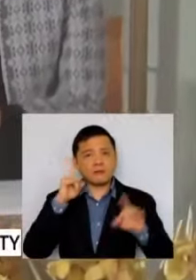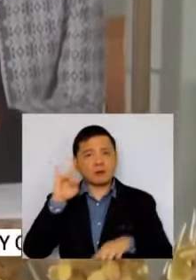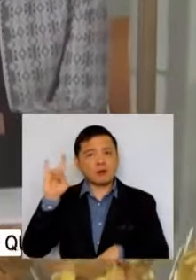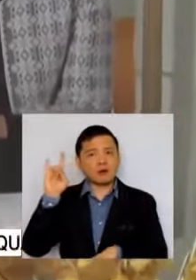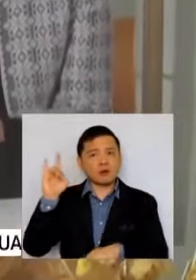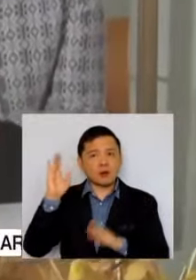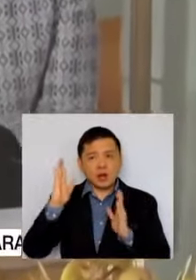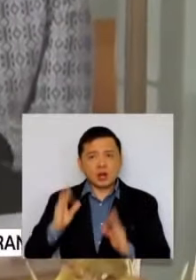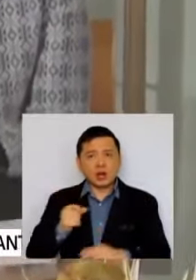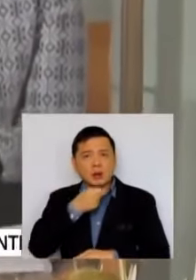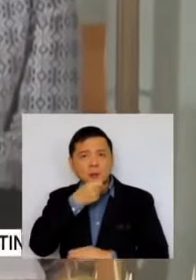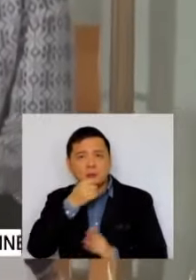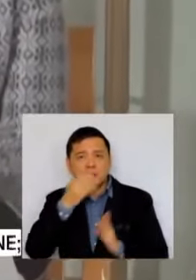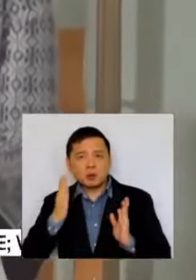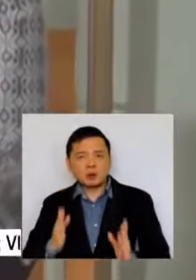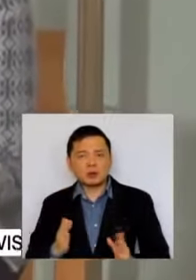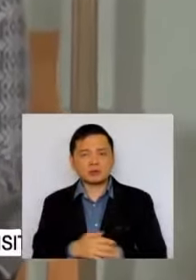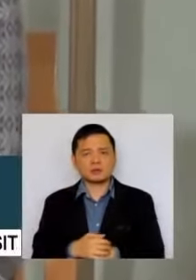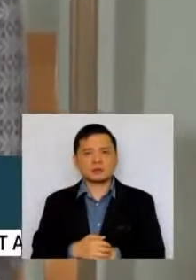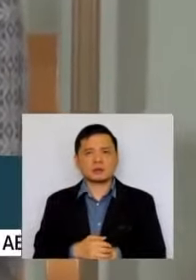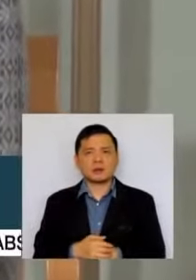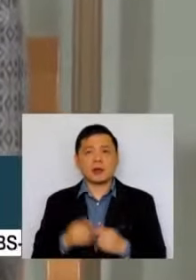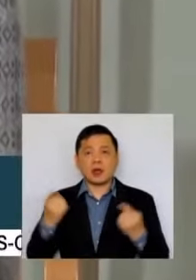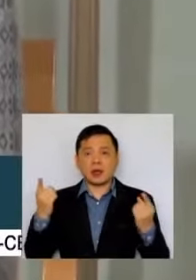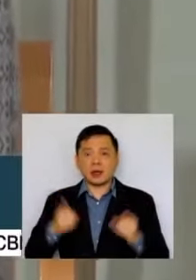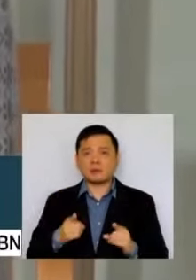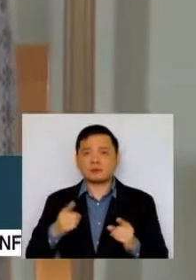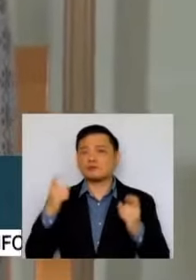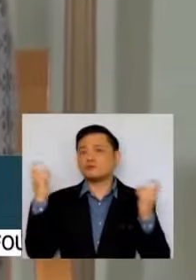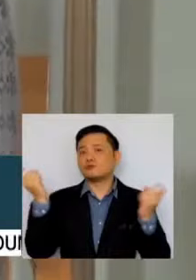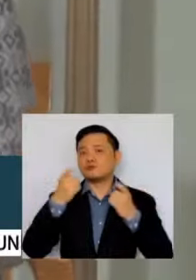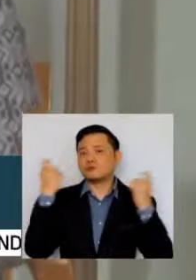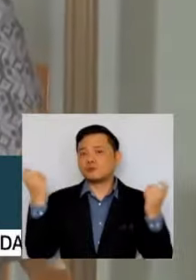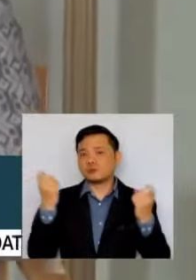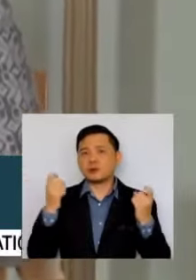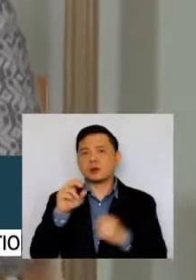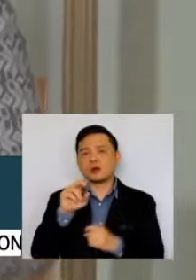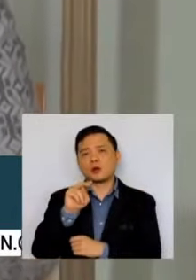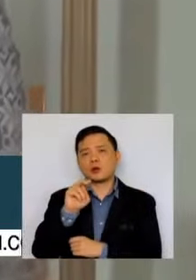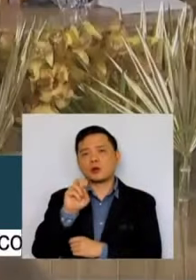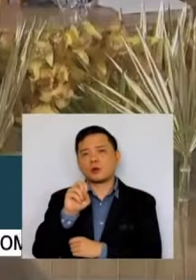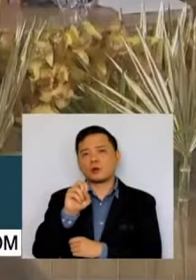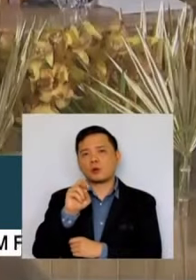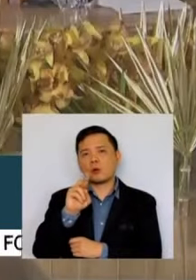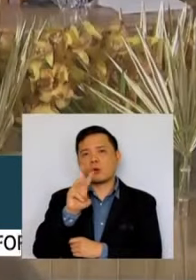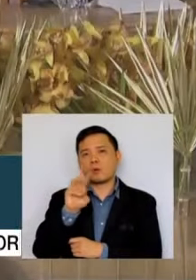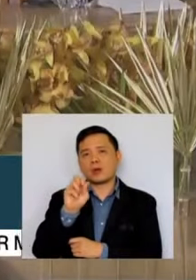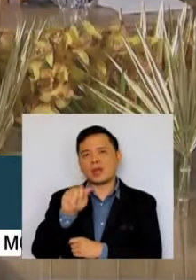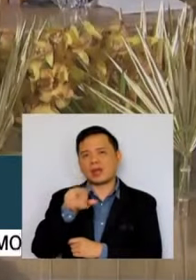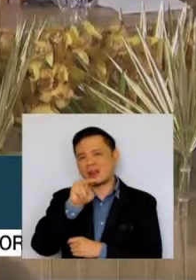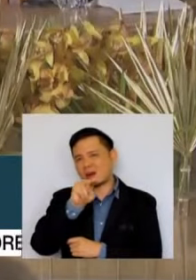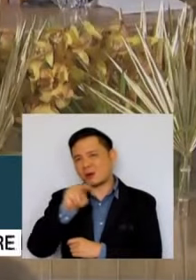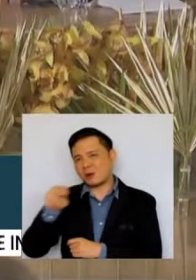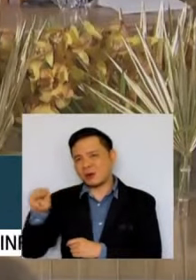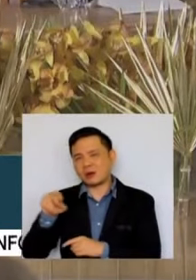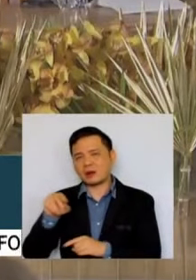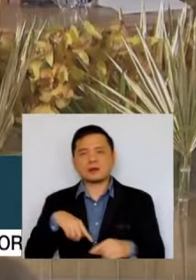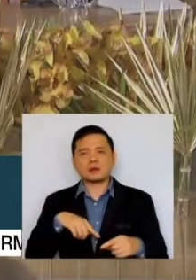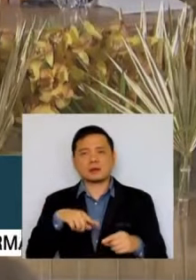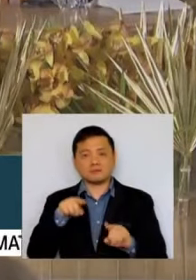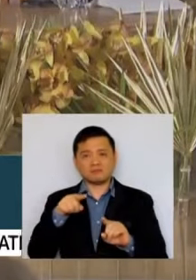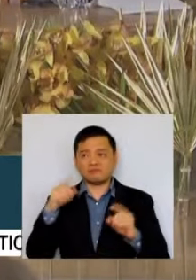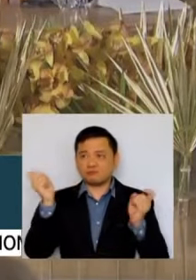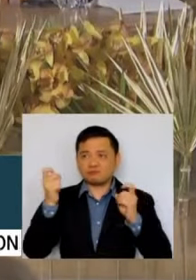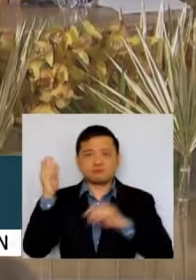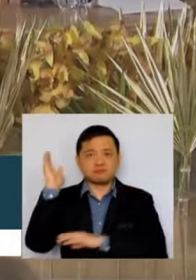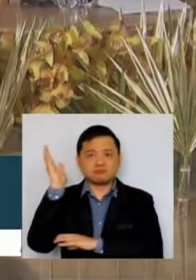before collecting their award in a ceremony in Oslo, Norway. Journalists Maria Ressa and Dmitry Muratov braved the wrath of